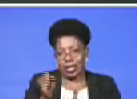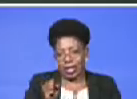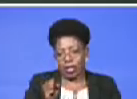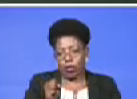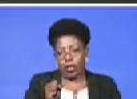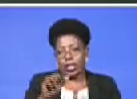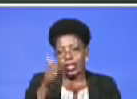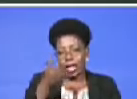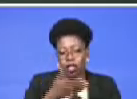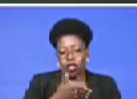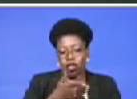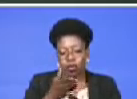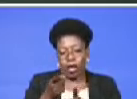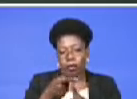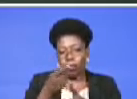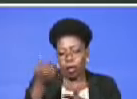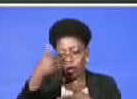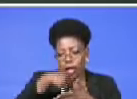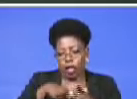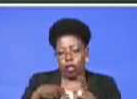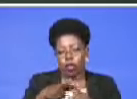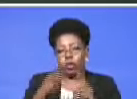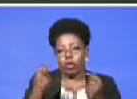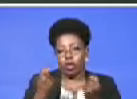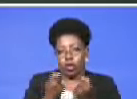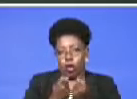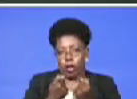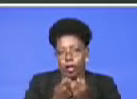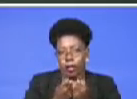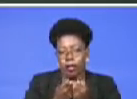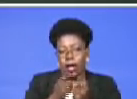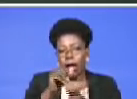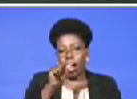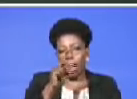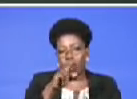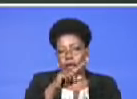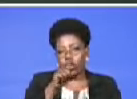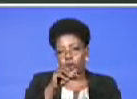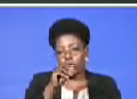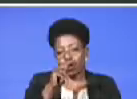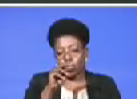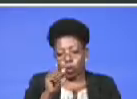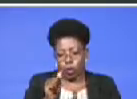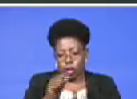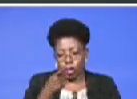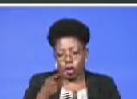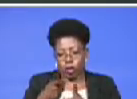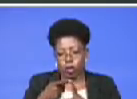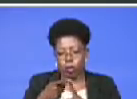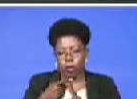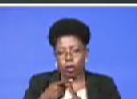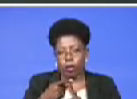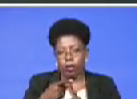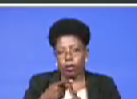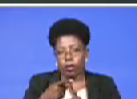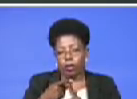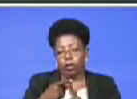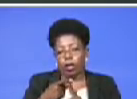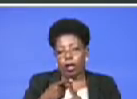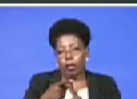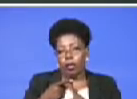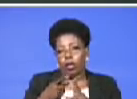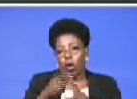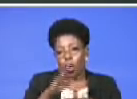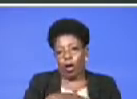heading into the conference tournament. Now ranked 28th, Arizona State turns its attention to the NCAA selection show on Monday at 5